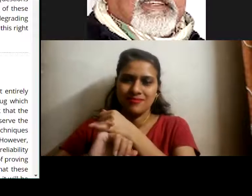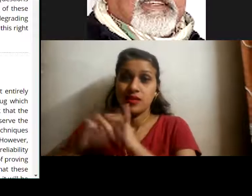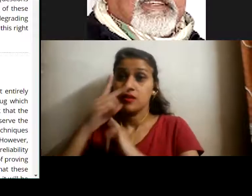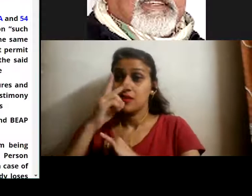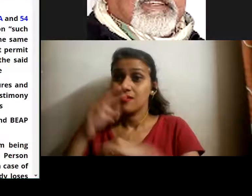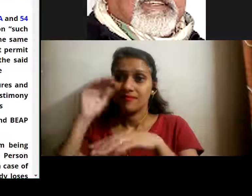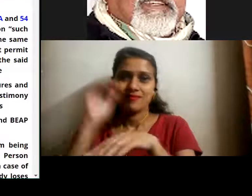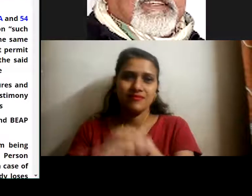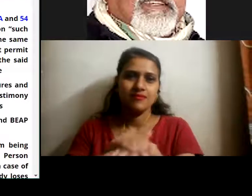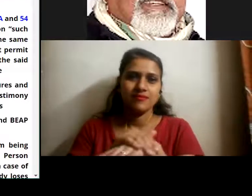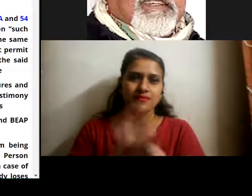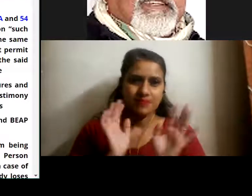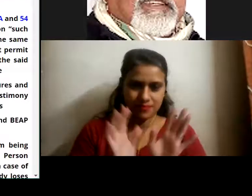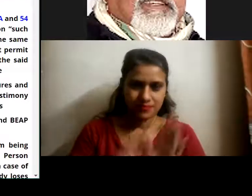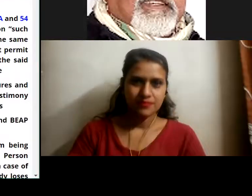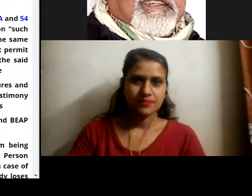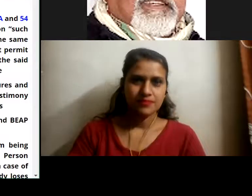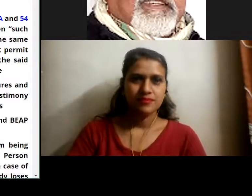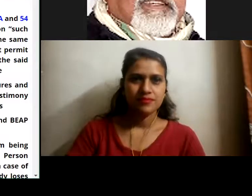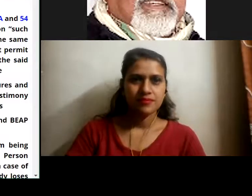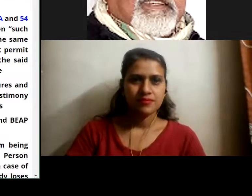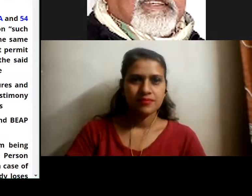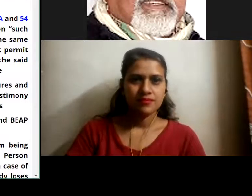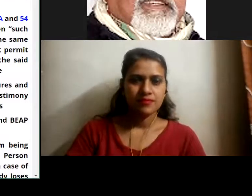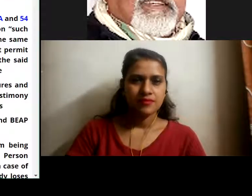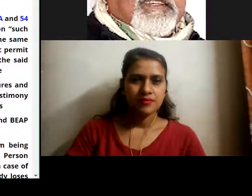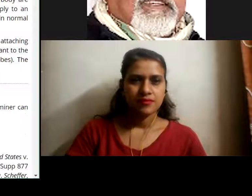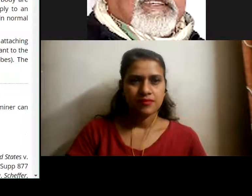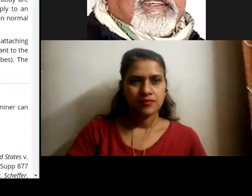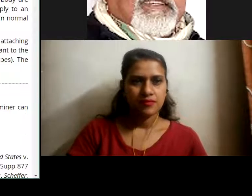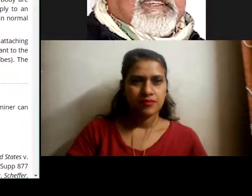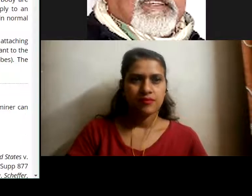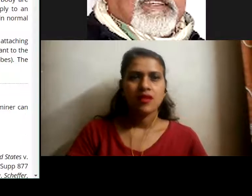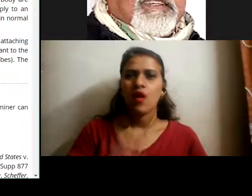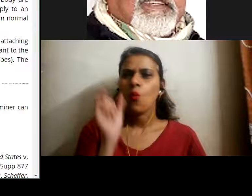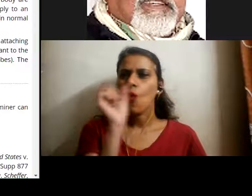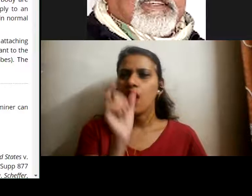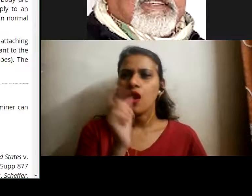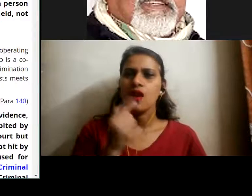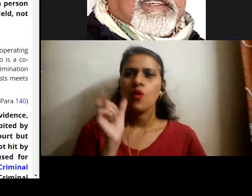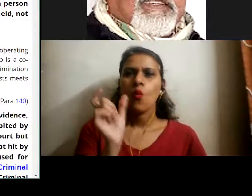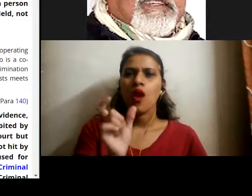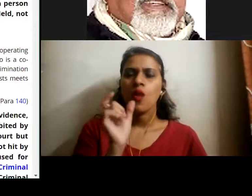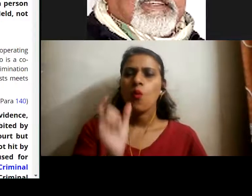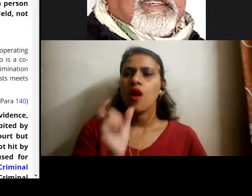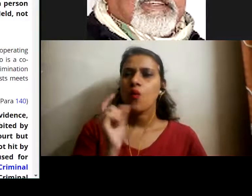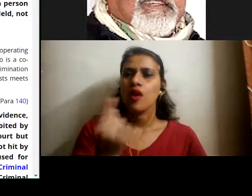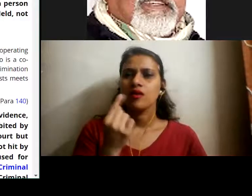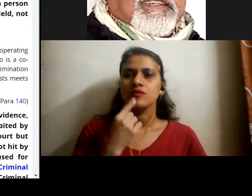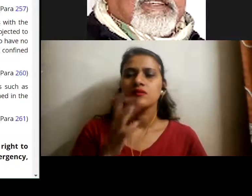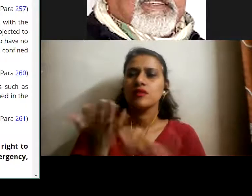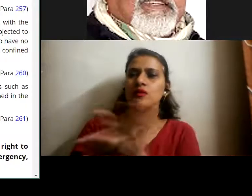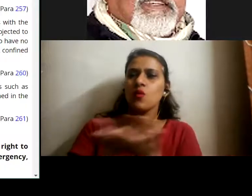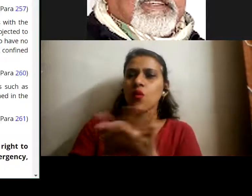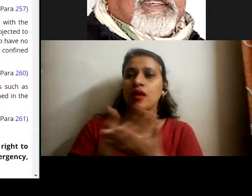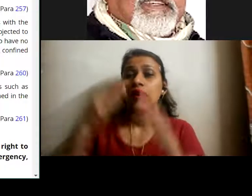we are not getting the facts of the case as such. We are just getting facts wherein facts of the cases that are discussed